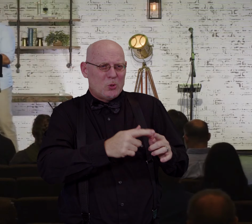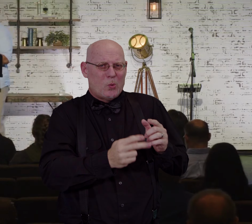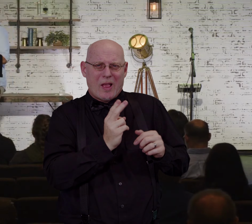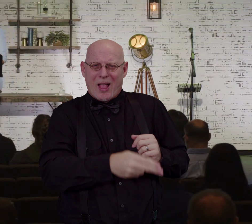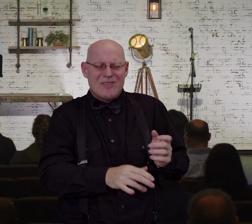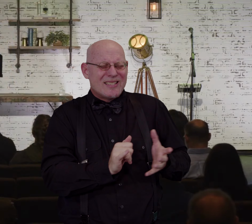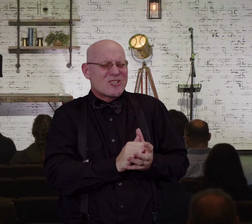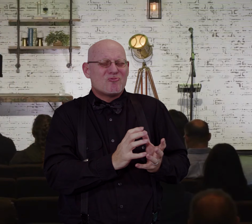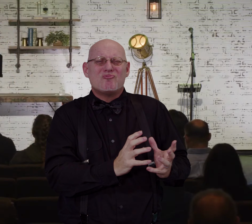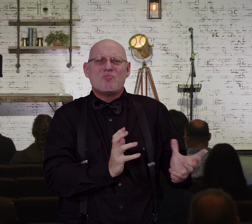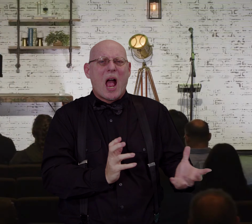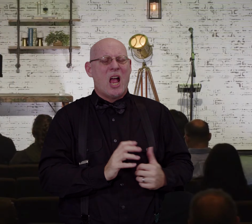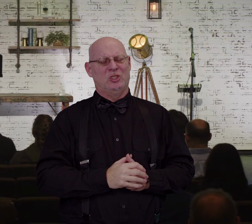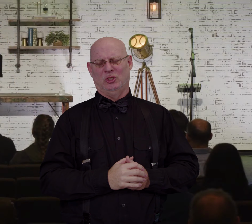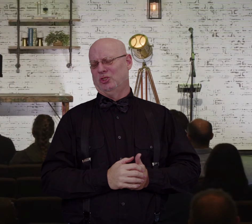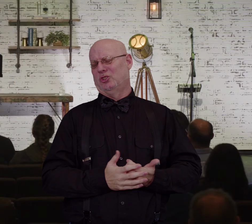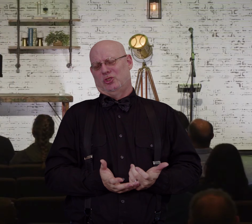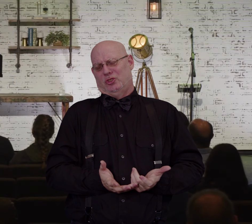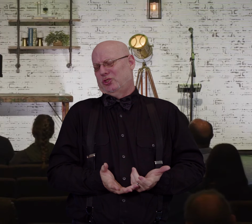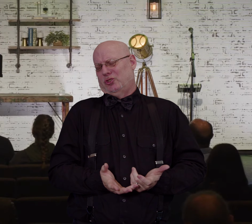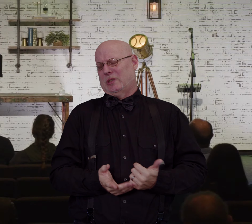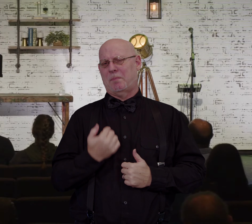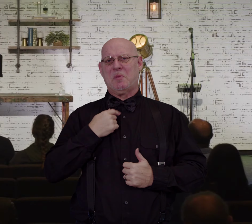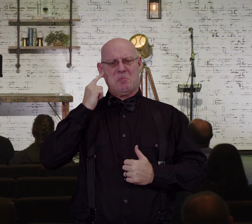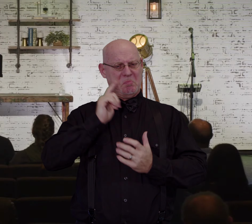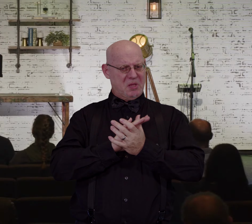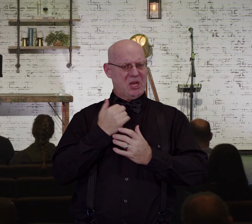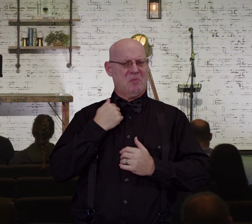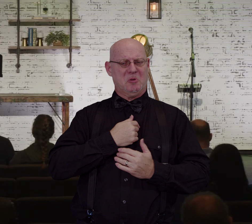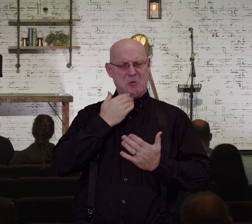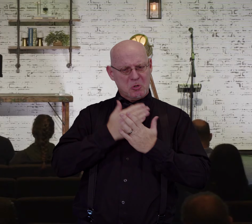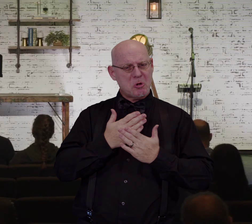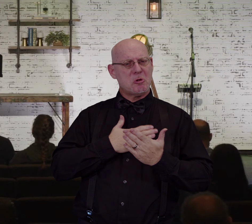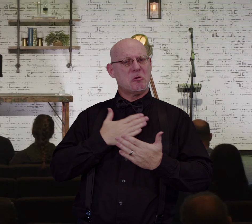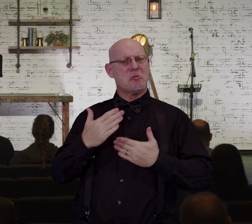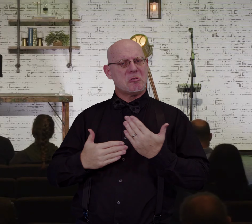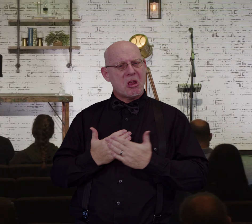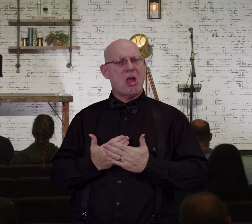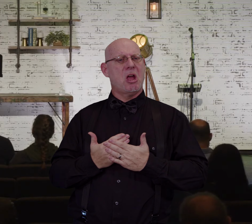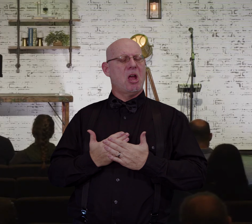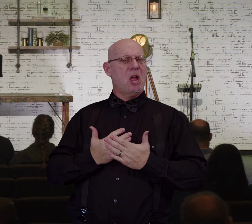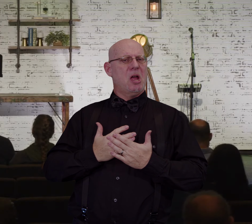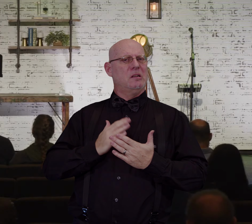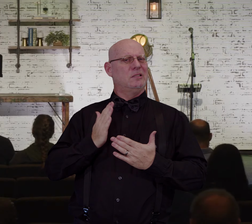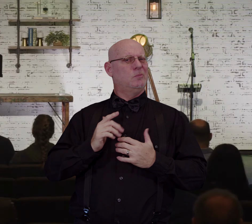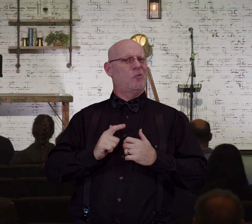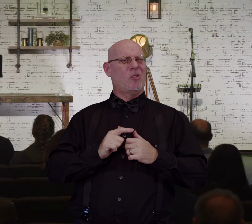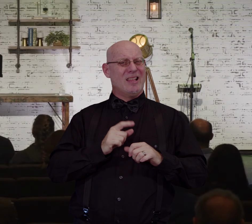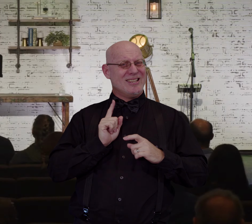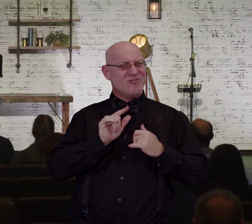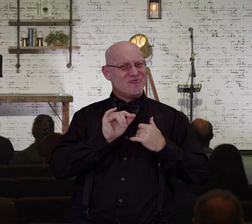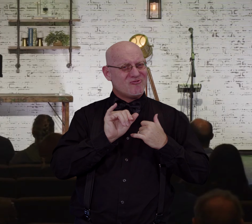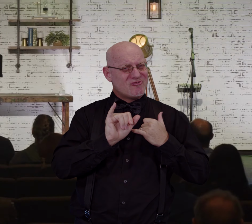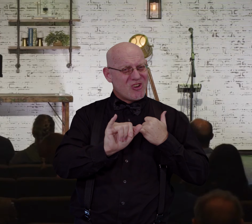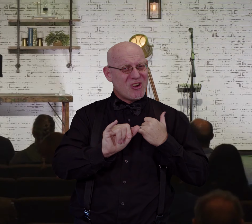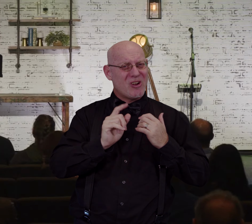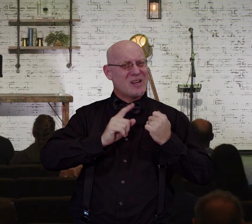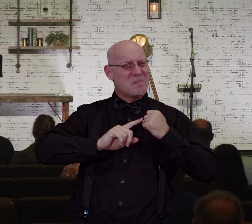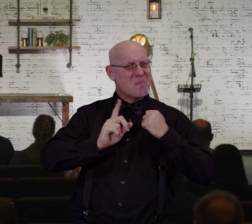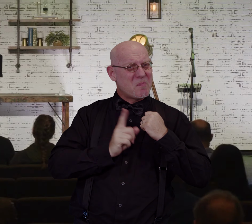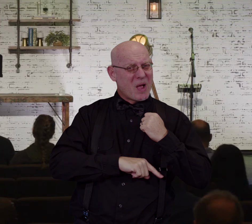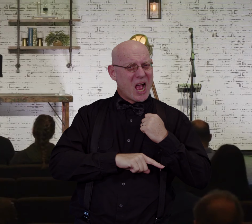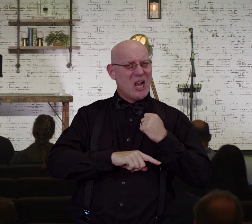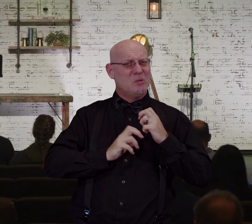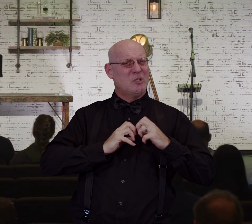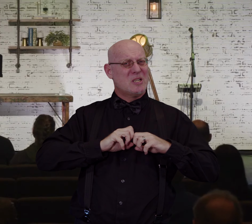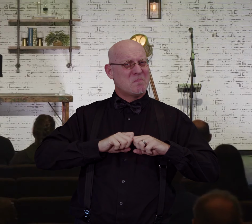too much, because we believe that we're good and we're kind, and that just seems like too long, an eternity in punishment